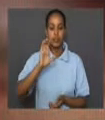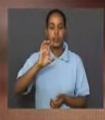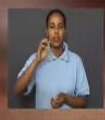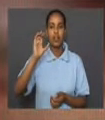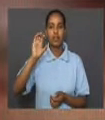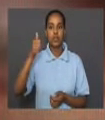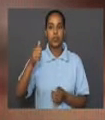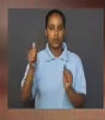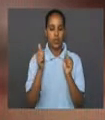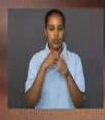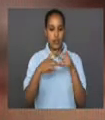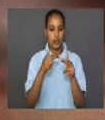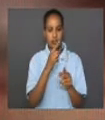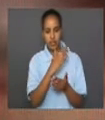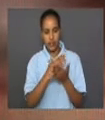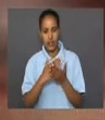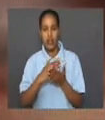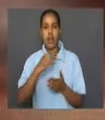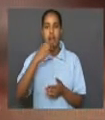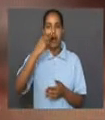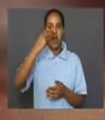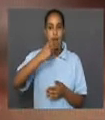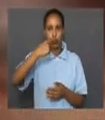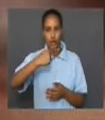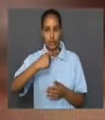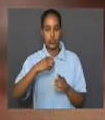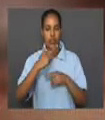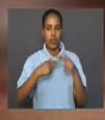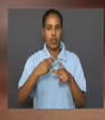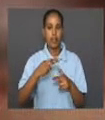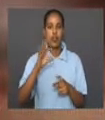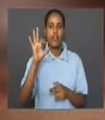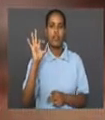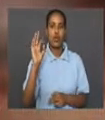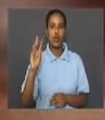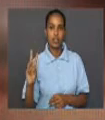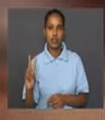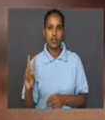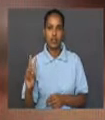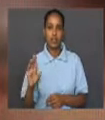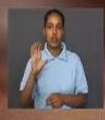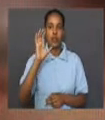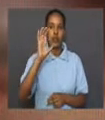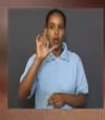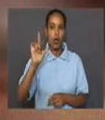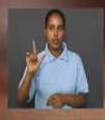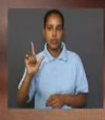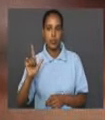Calcium reacts with certain halogens. It reacts with fluorine,